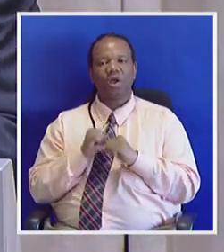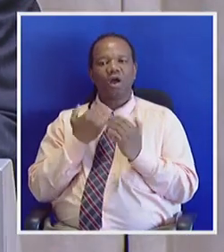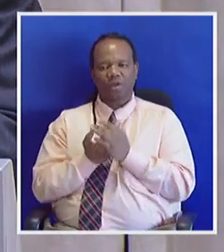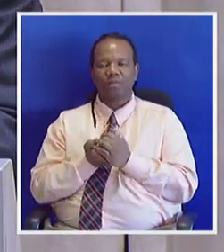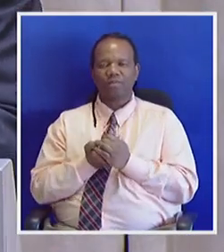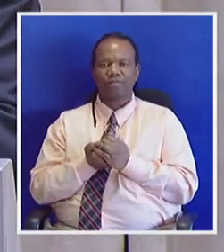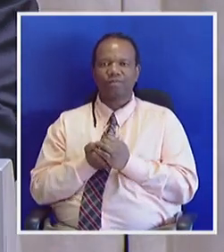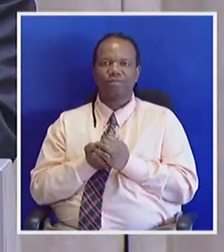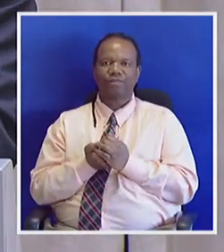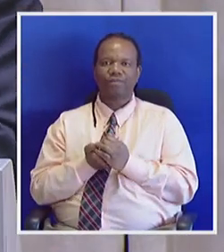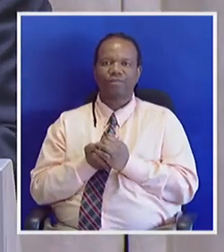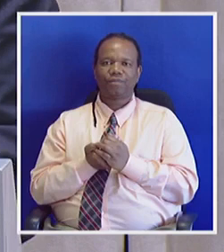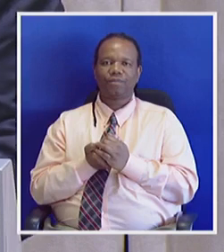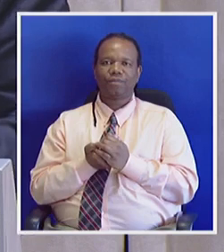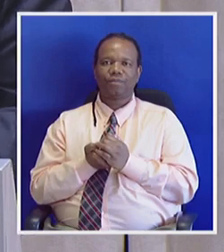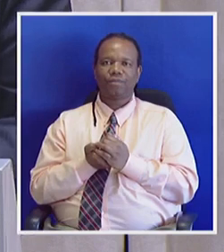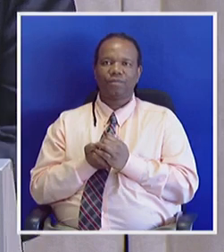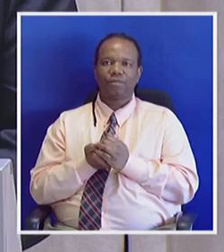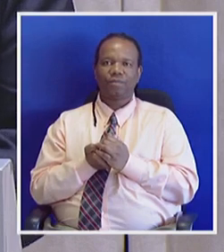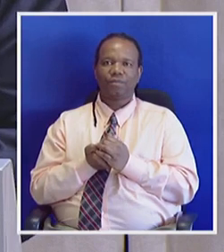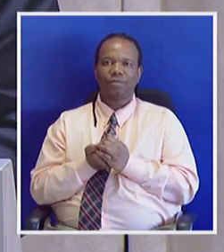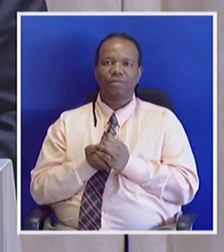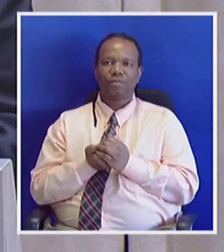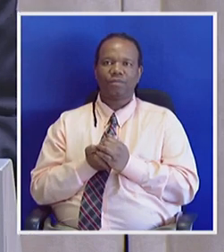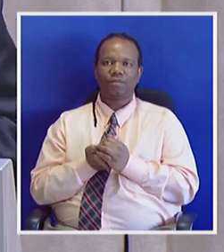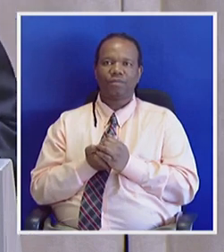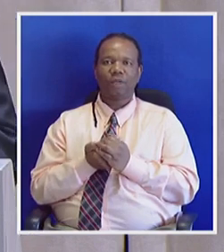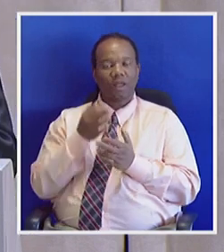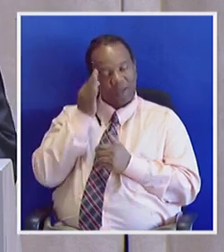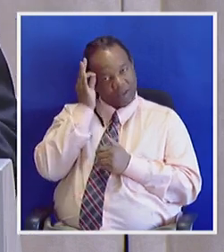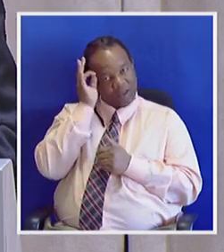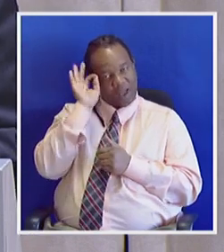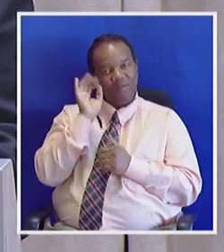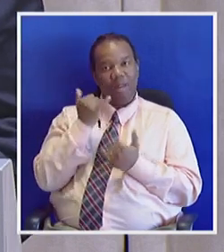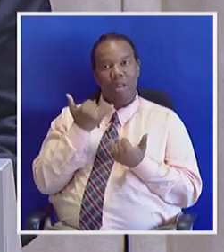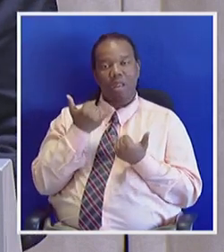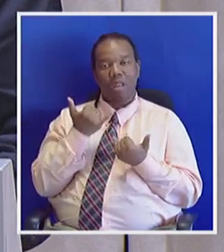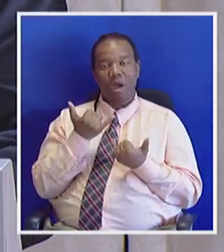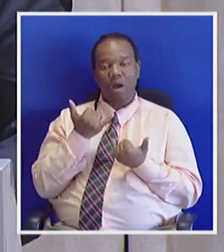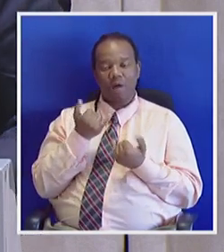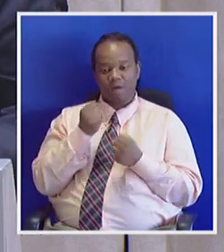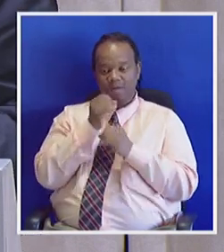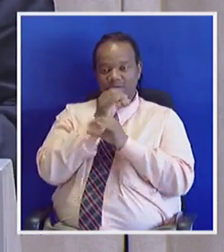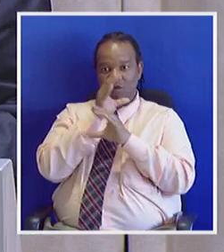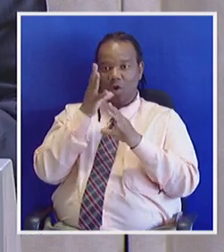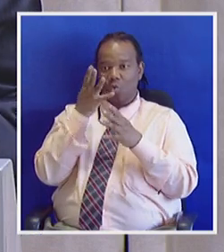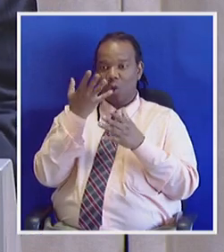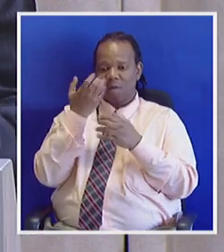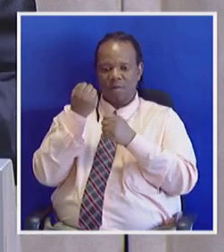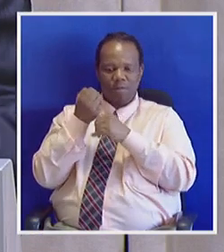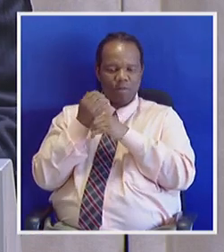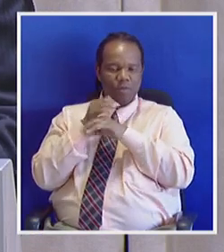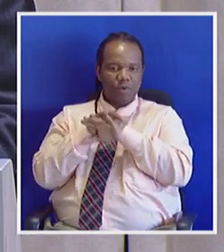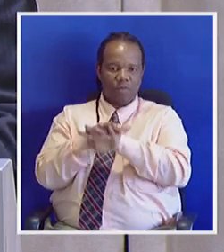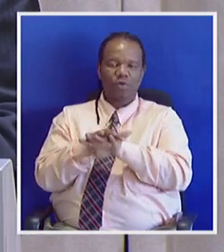government is now more directly focused on implementation. We've put out quite a